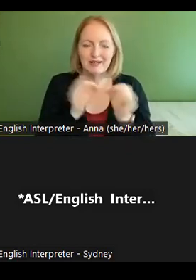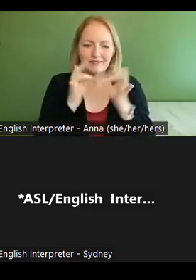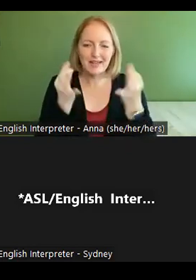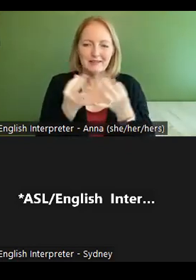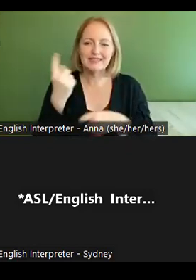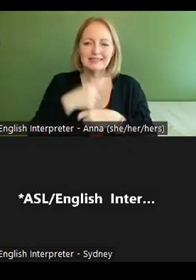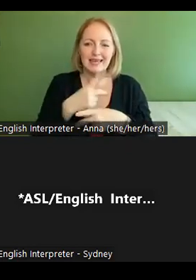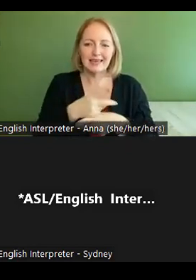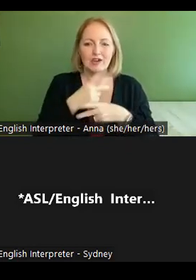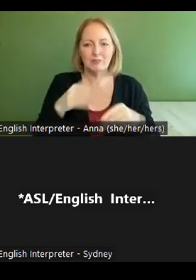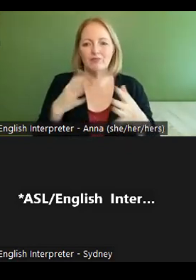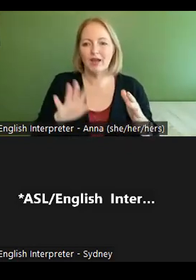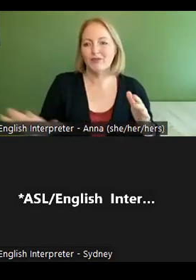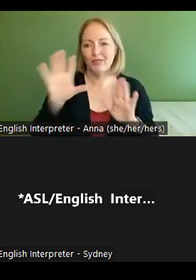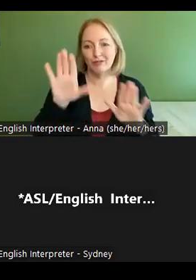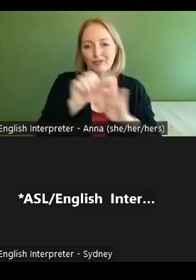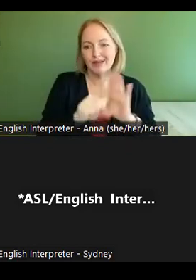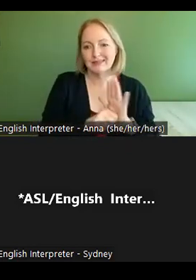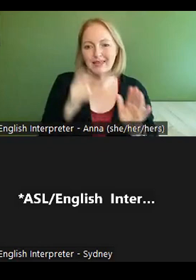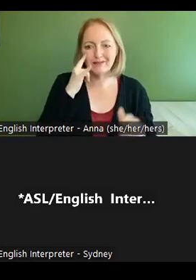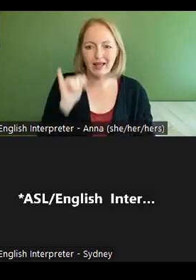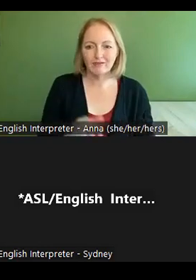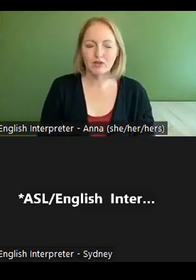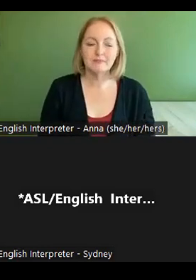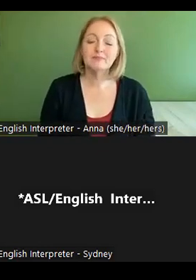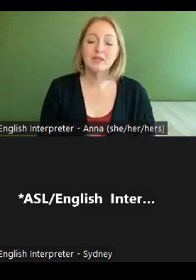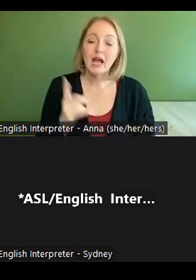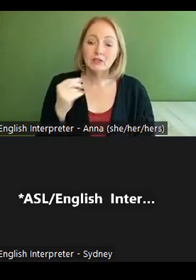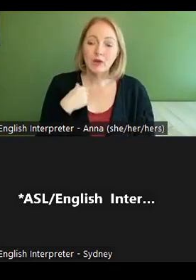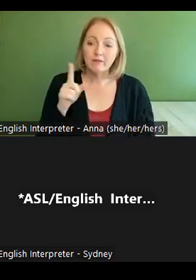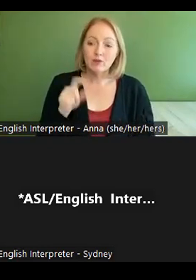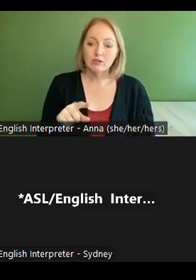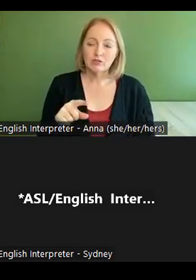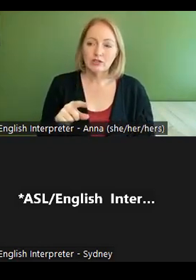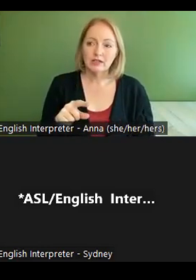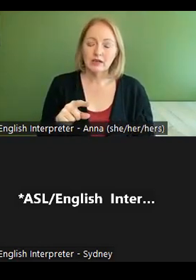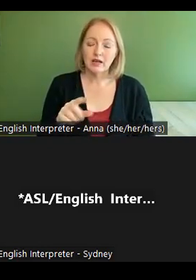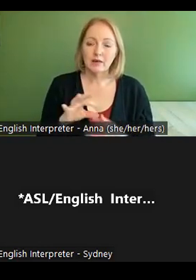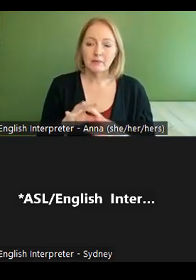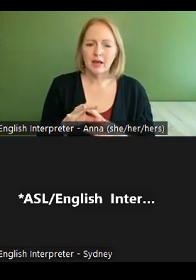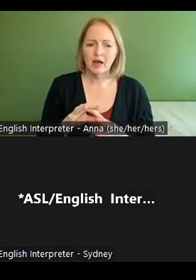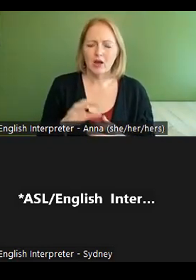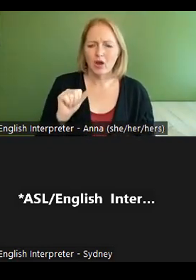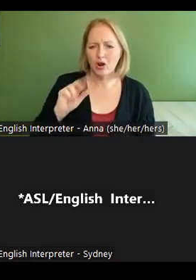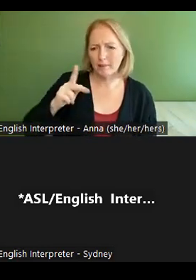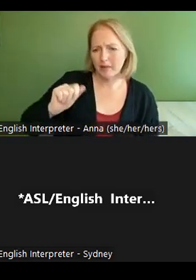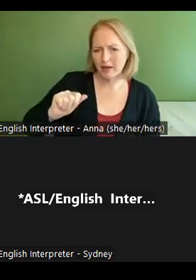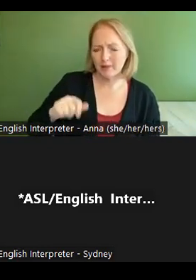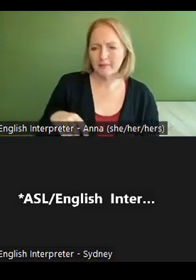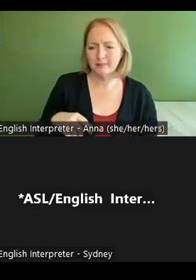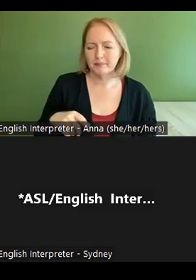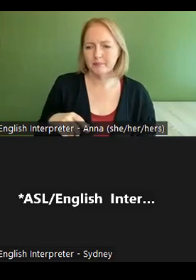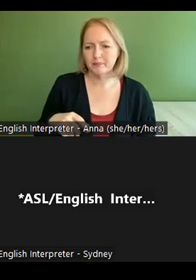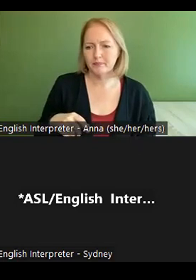daycare providers throughout the great state of California. I do have a question about the ARPA, if you can answer that for me.